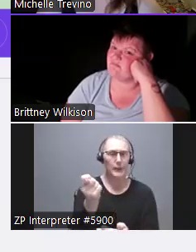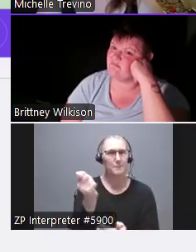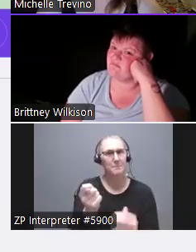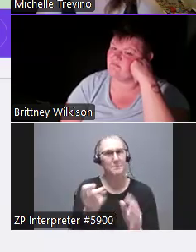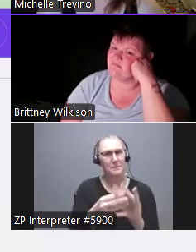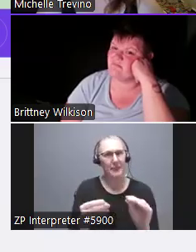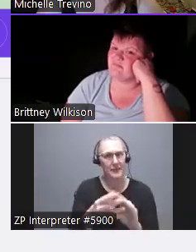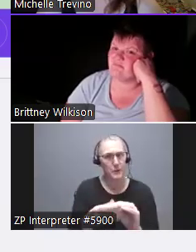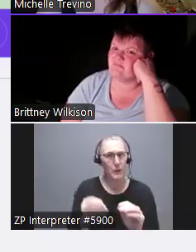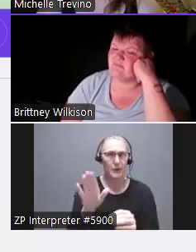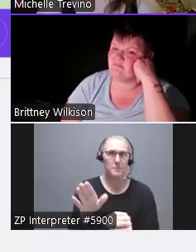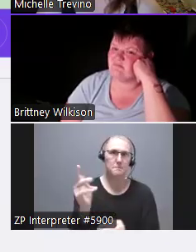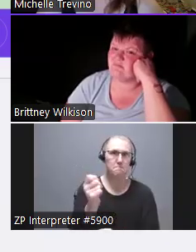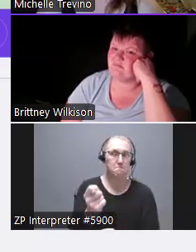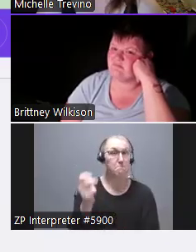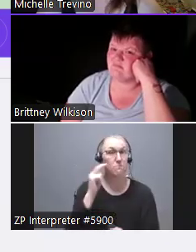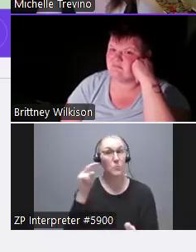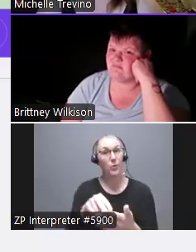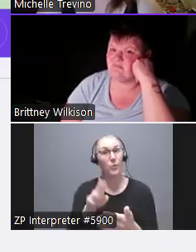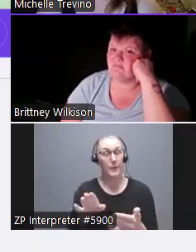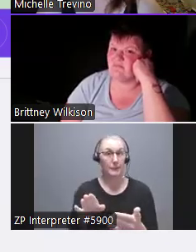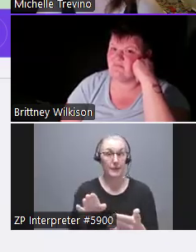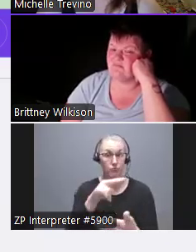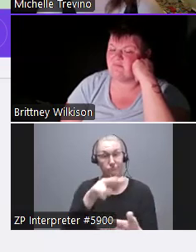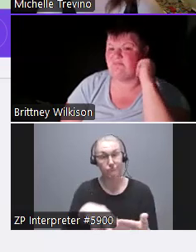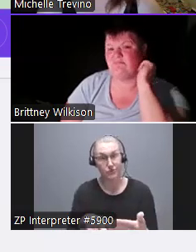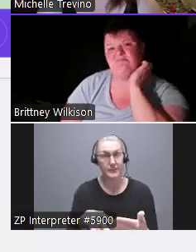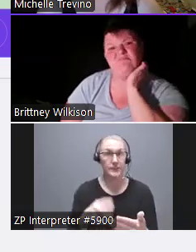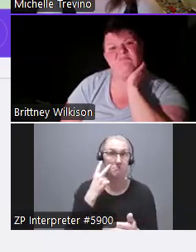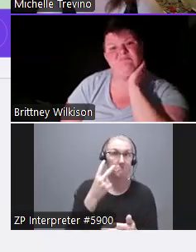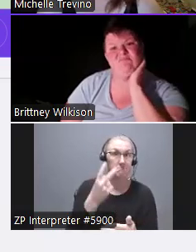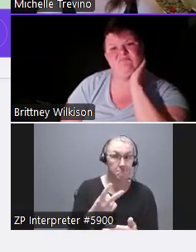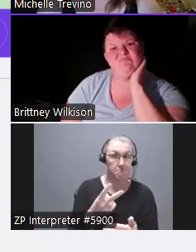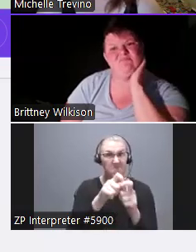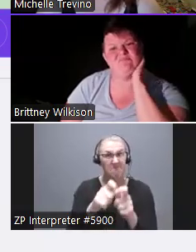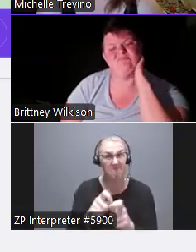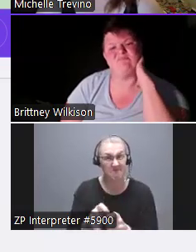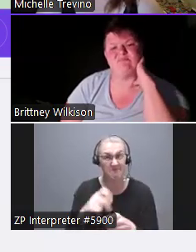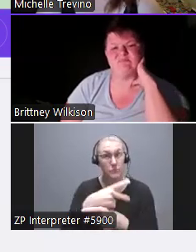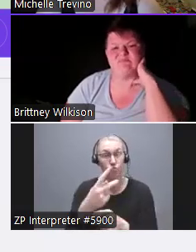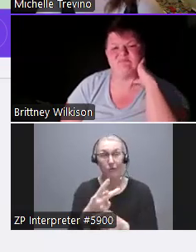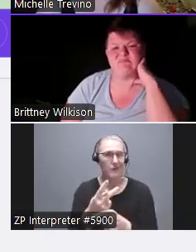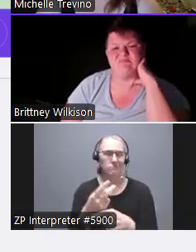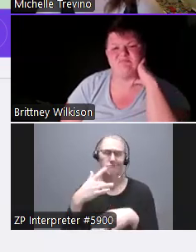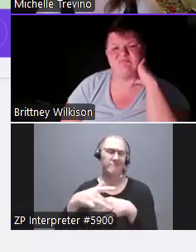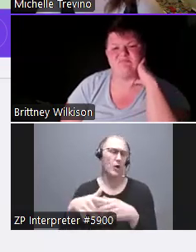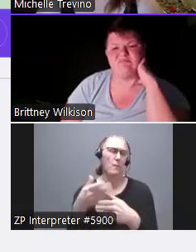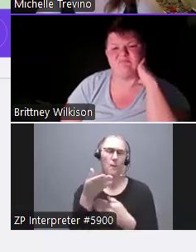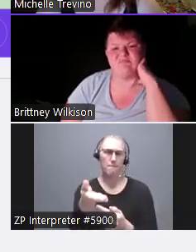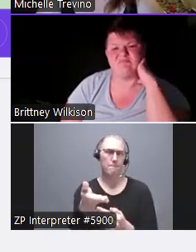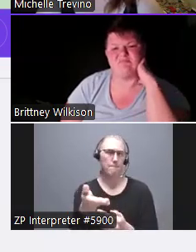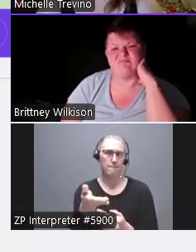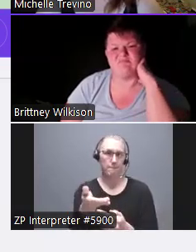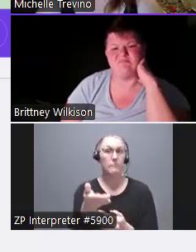at the details on this product, it's all available there. I will be going to check